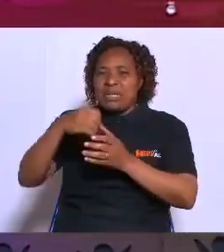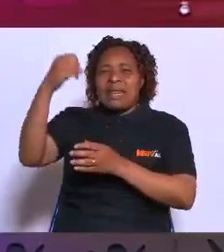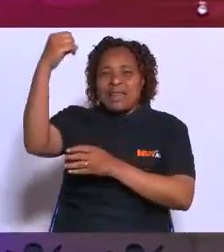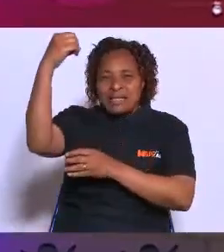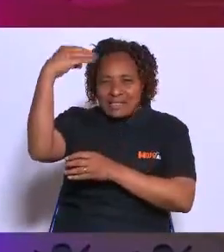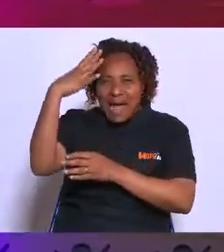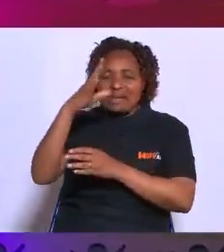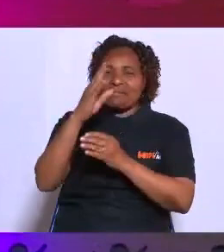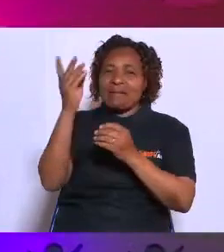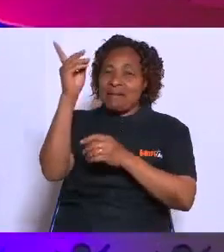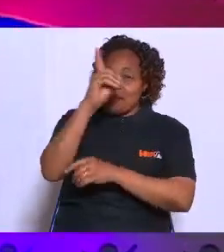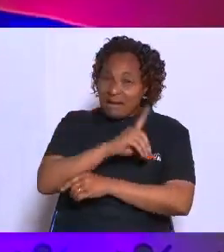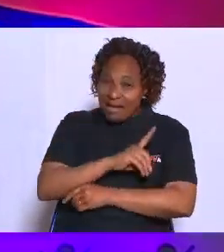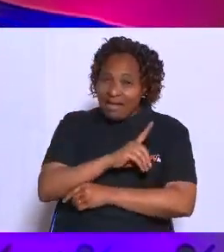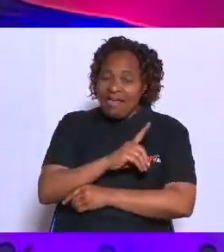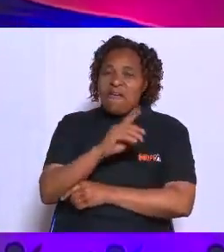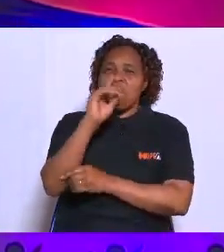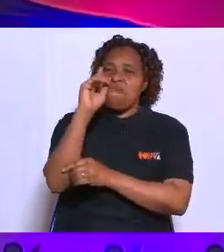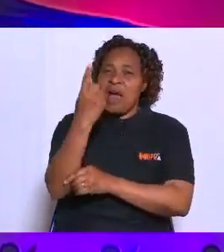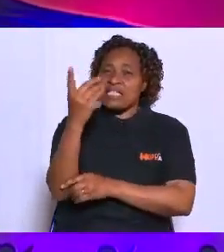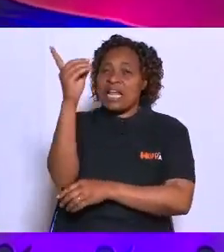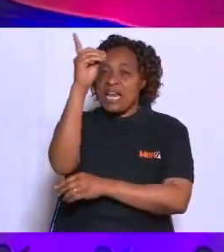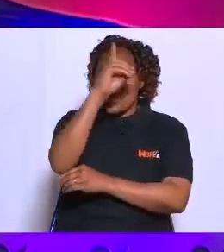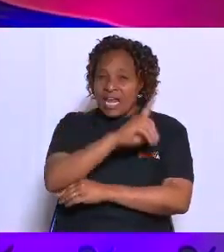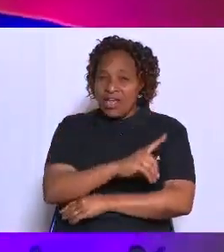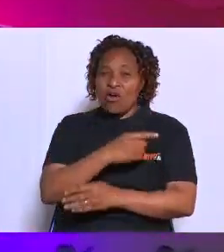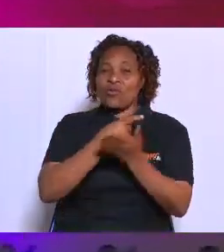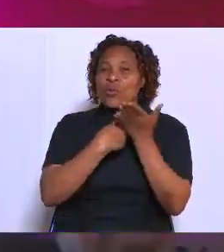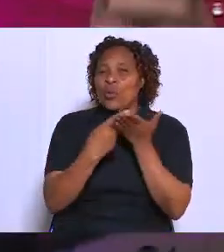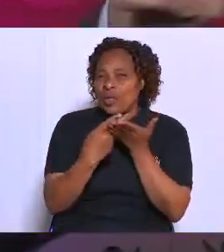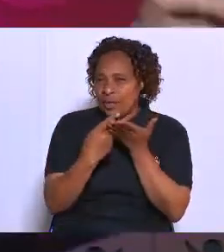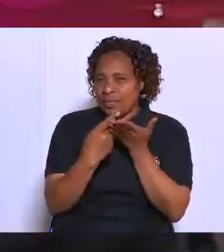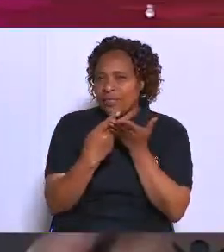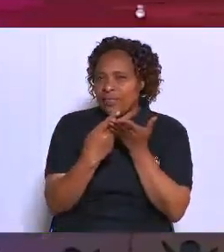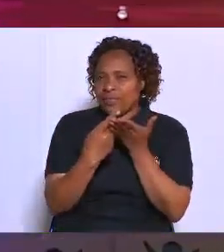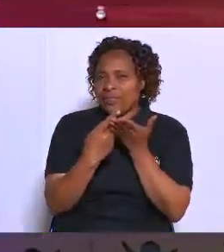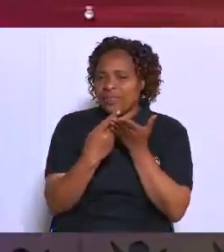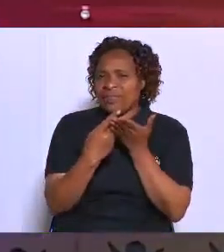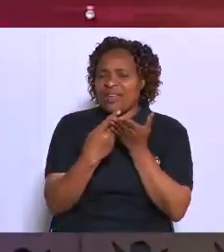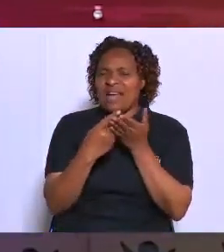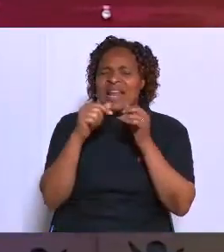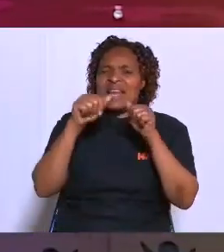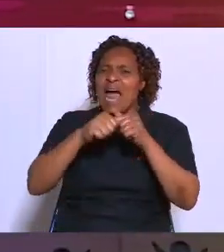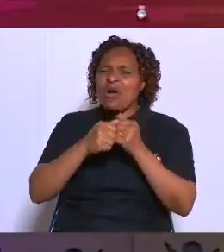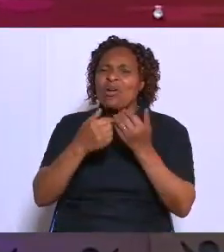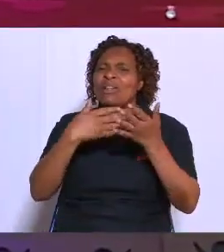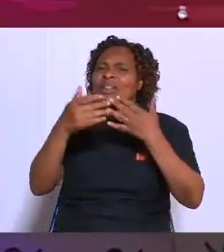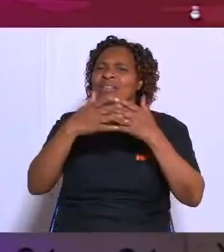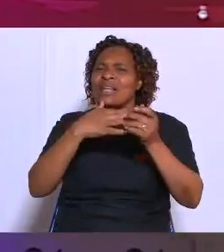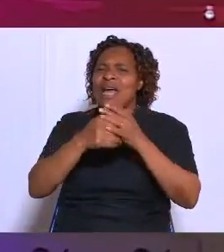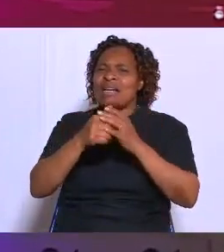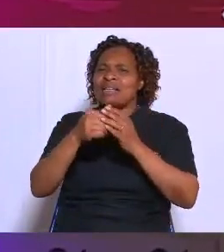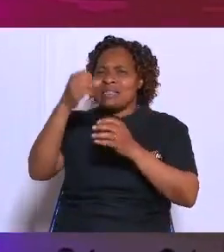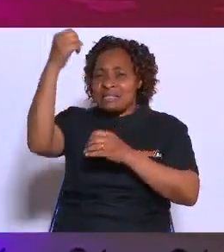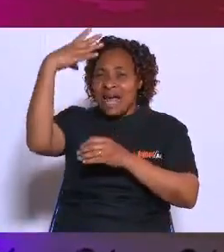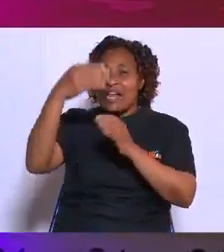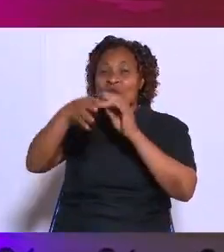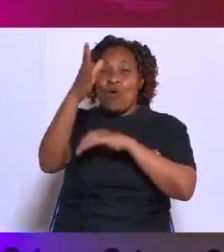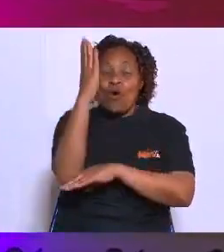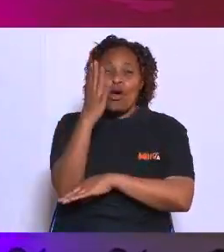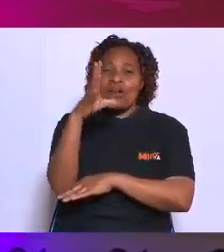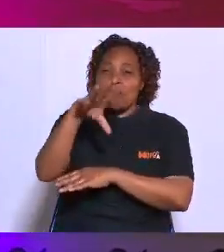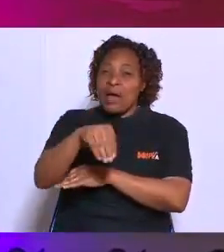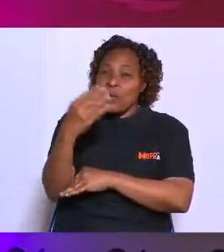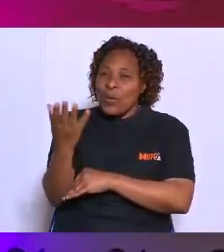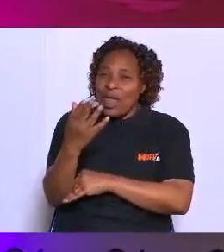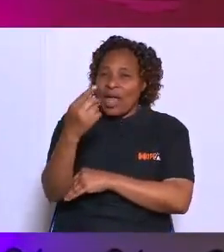day the first day of the week the symbol of the sun god you can find it in